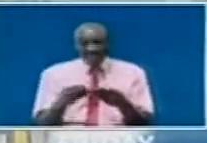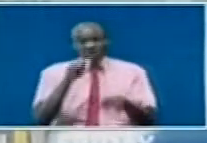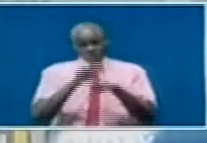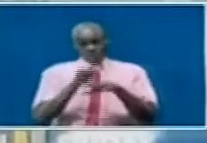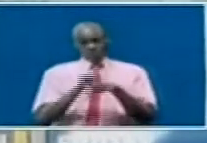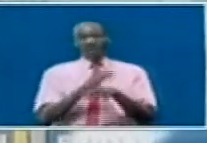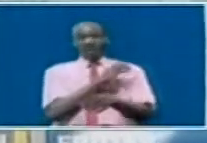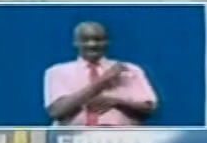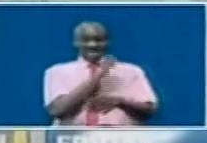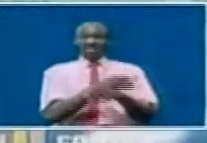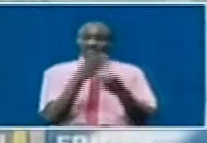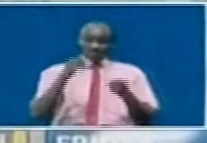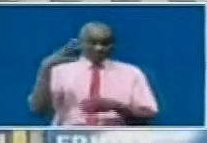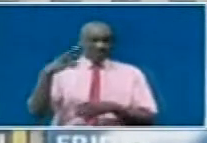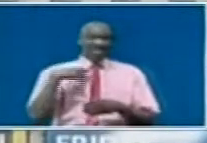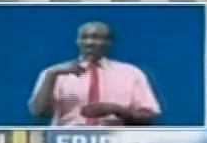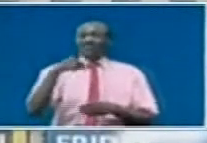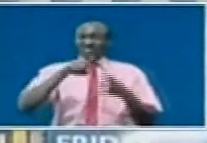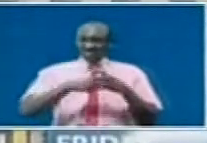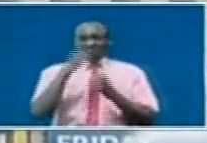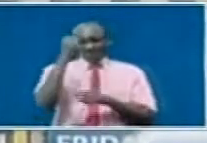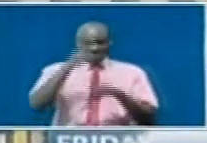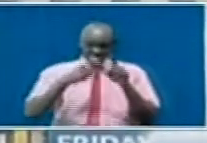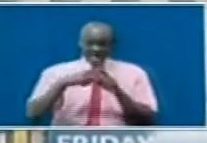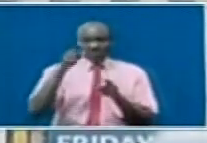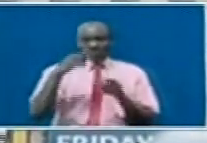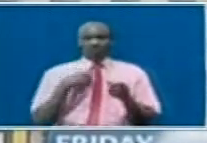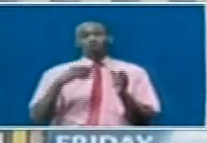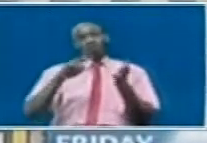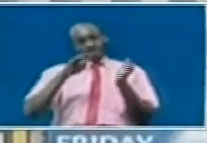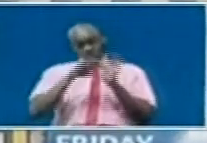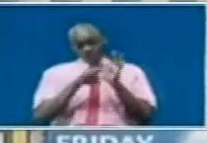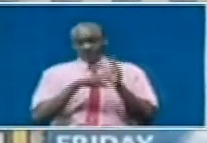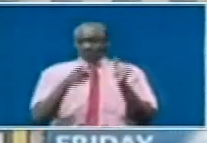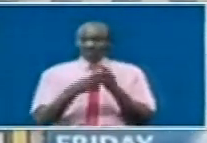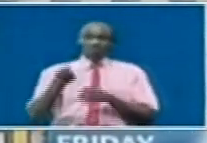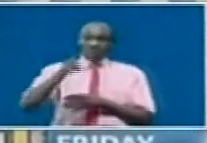The government set a five-year program to add 5,000 megawatts to the national